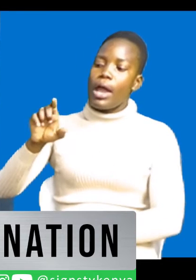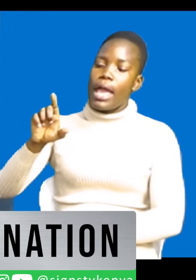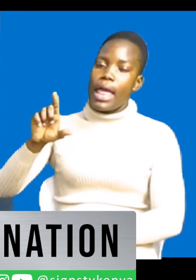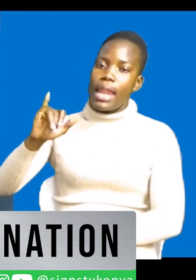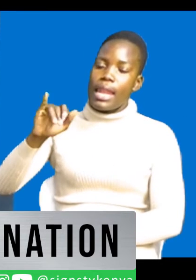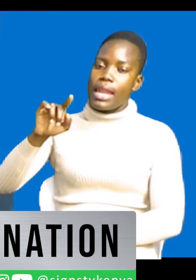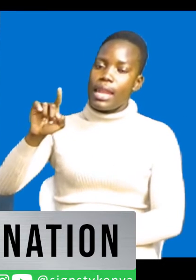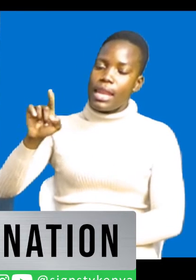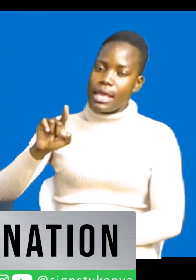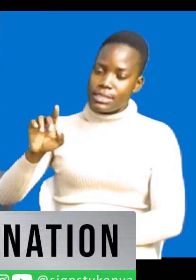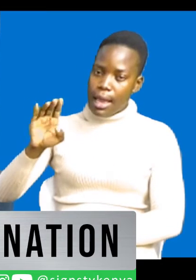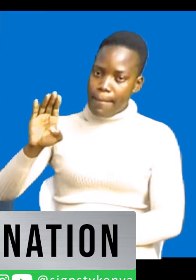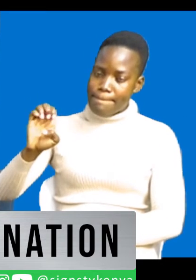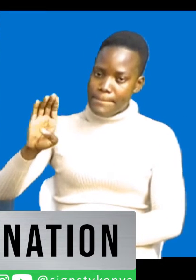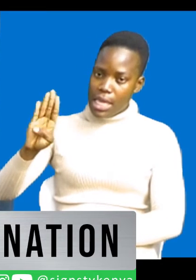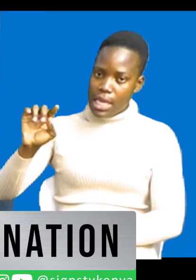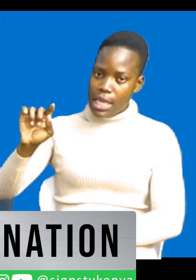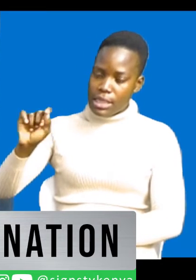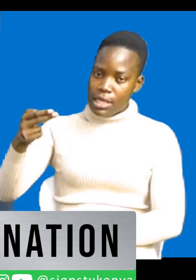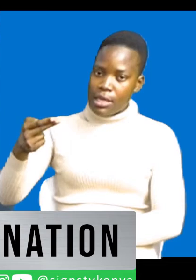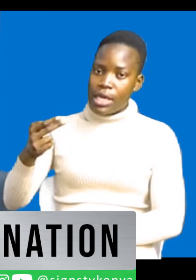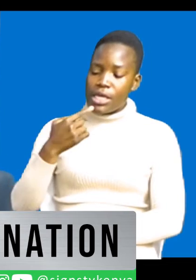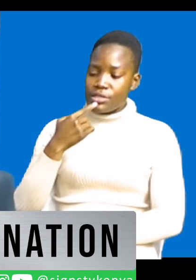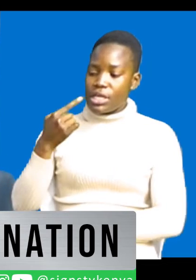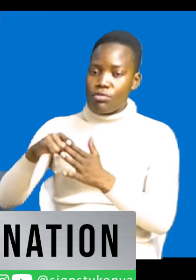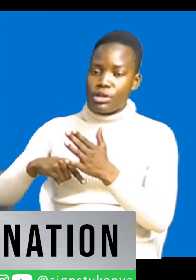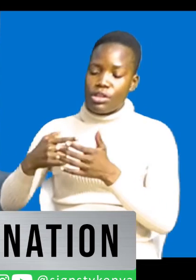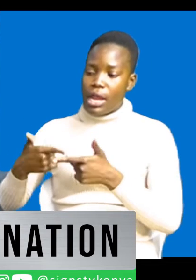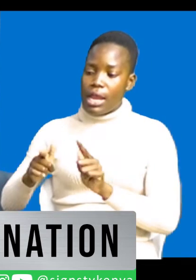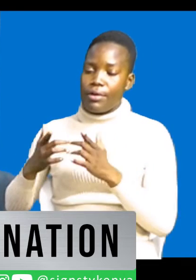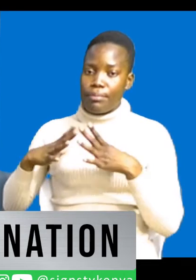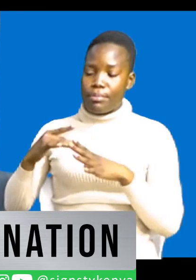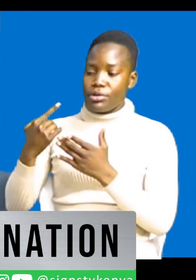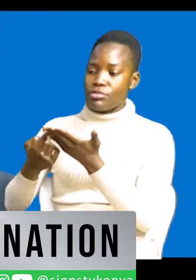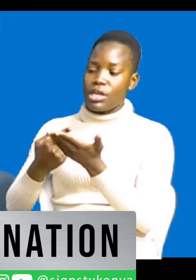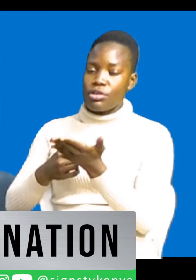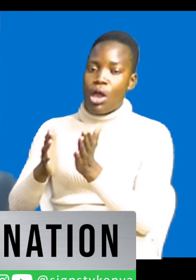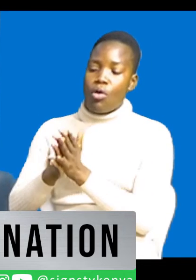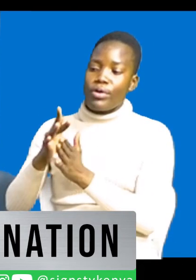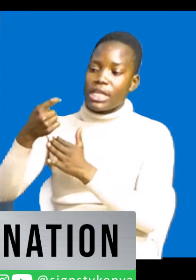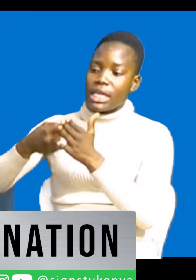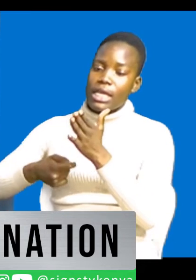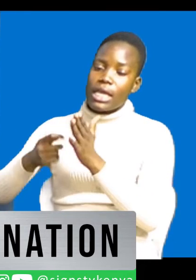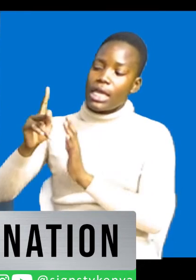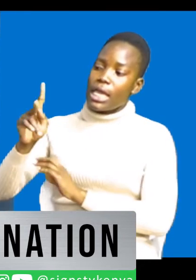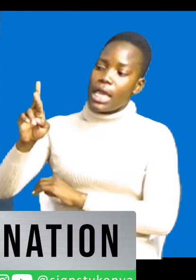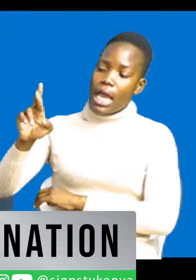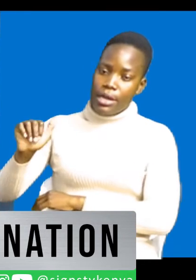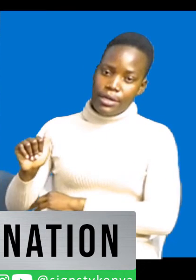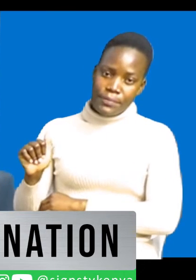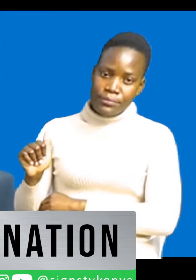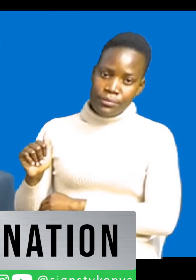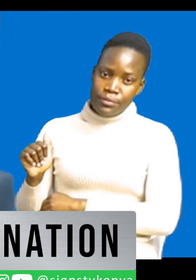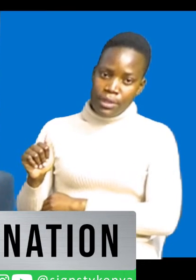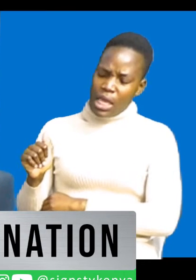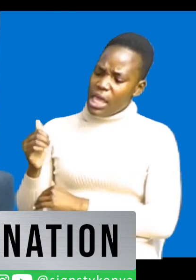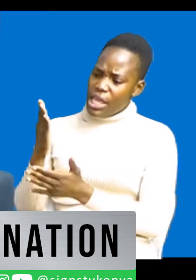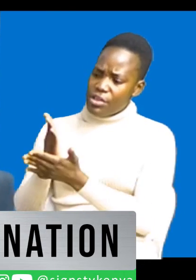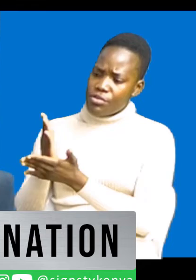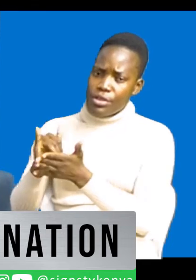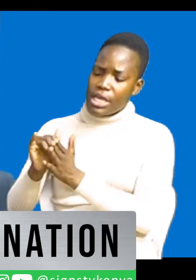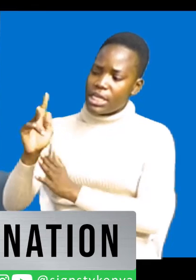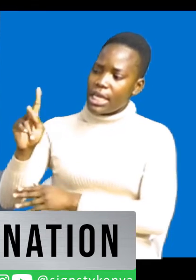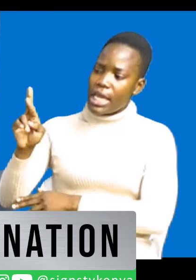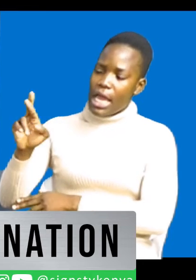time ulisema they were allowing people to negotiate. Yes. You negotiate with KRA. Yes. KRA is now friendly. Yes. Is it true that KRA